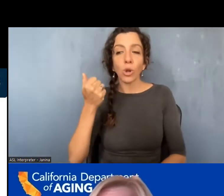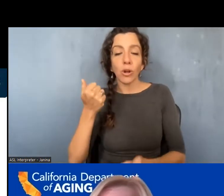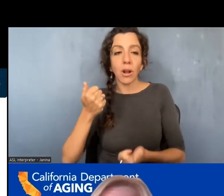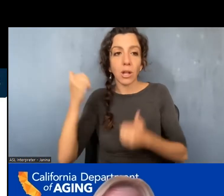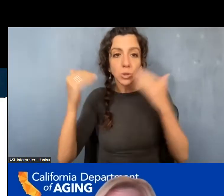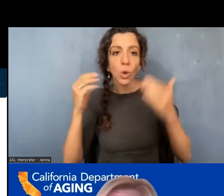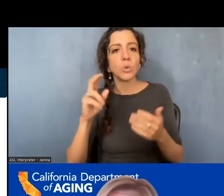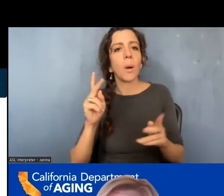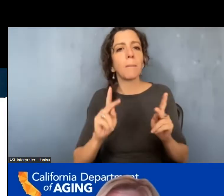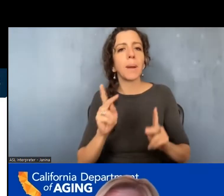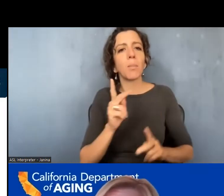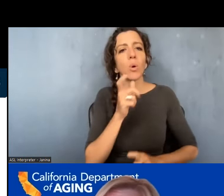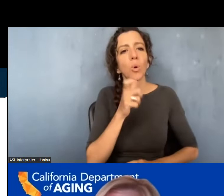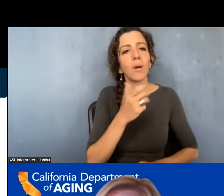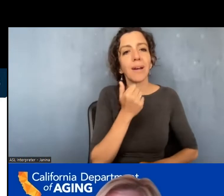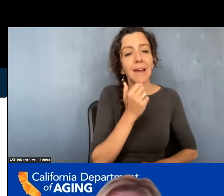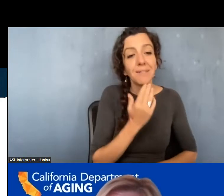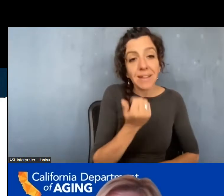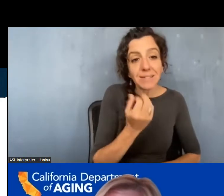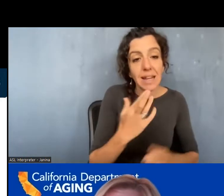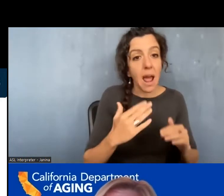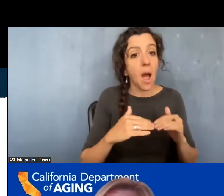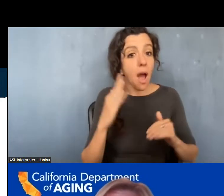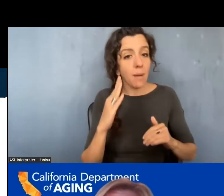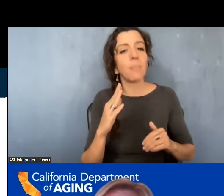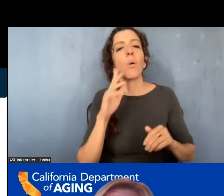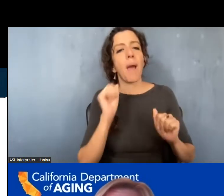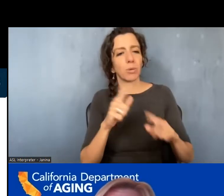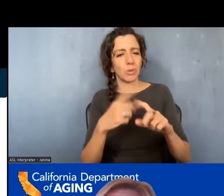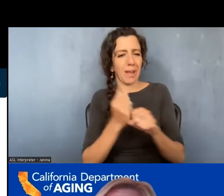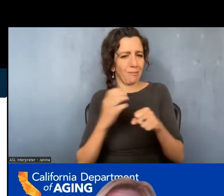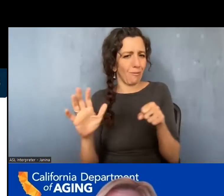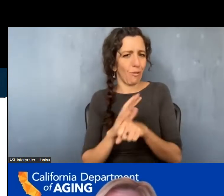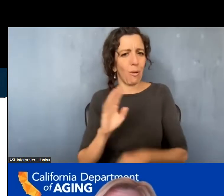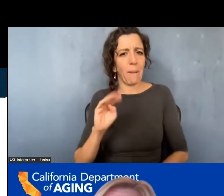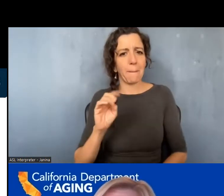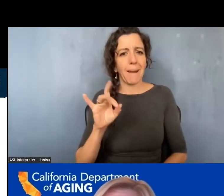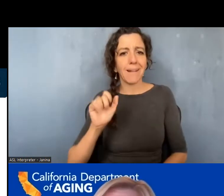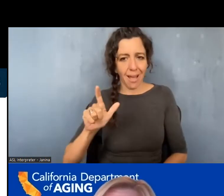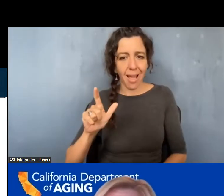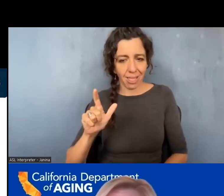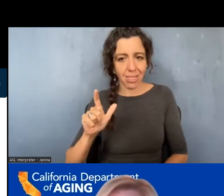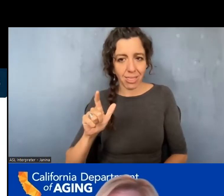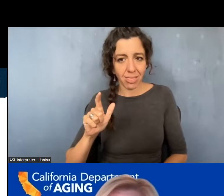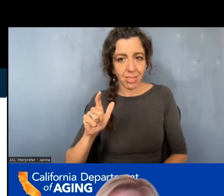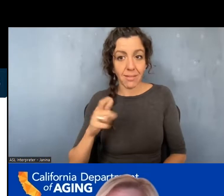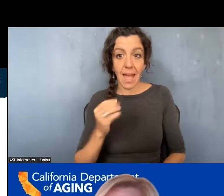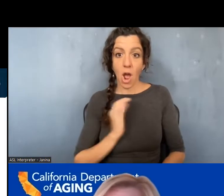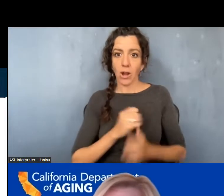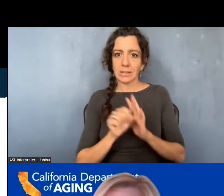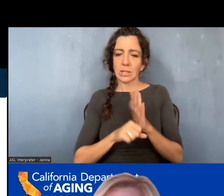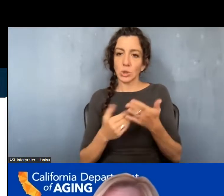undocumented will become eligible for full scope Medi-Cal, and our state's new Medicare Office of Innovation